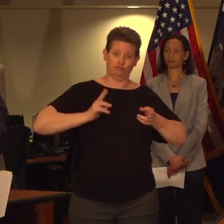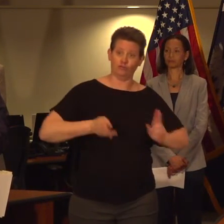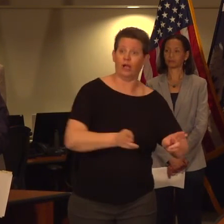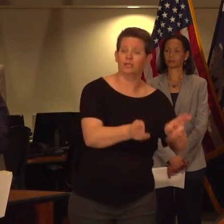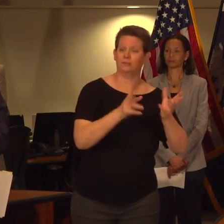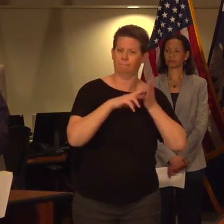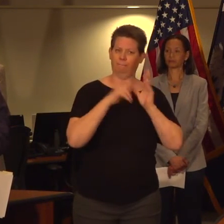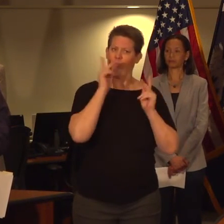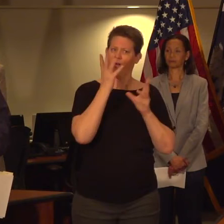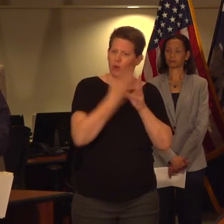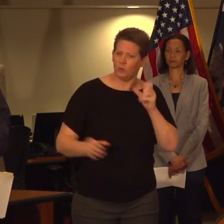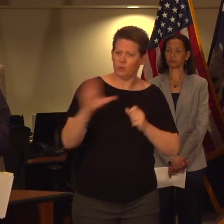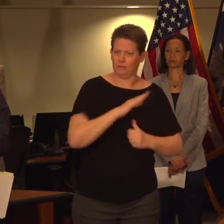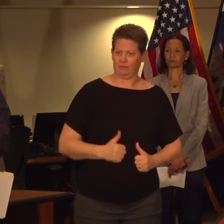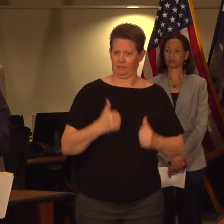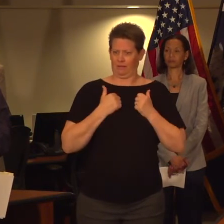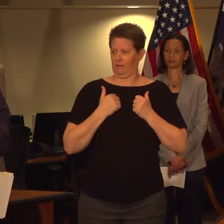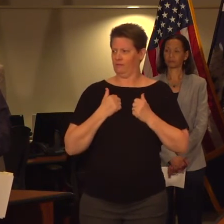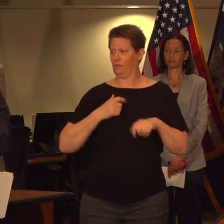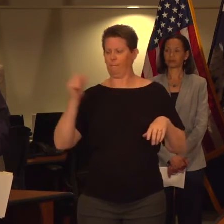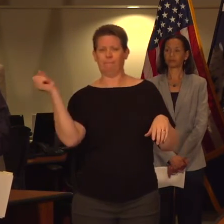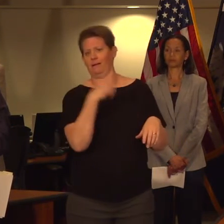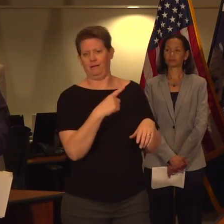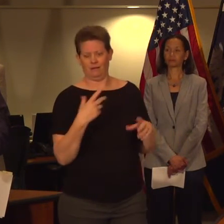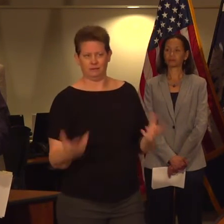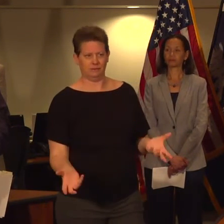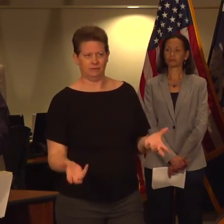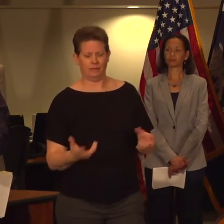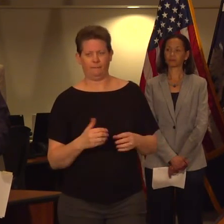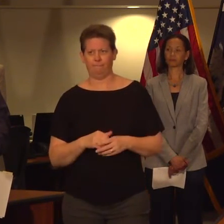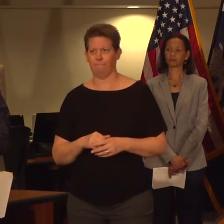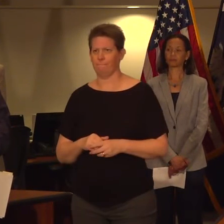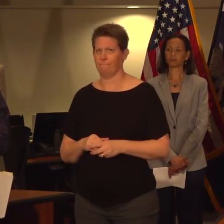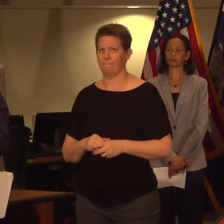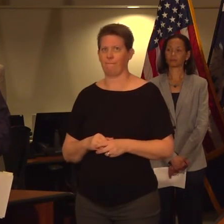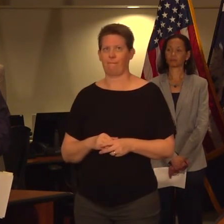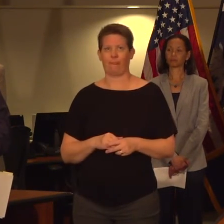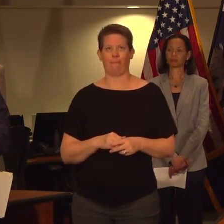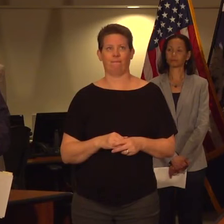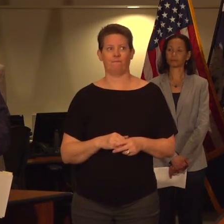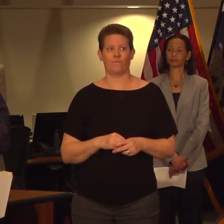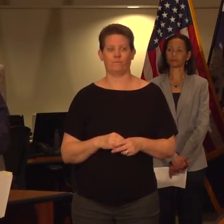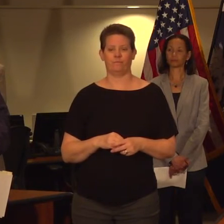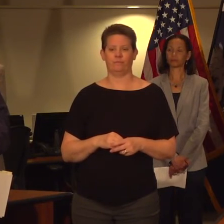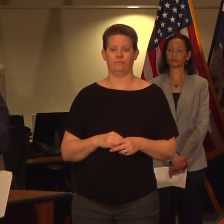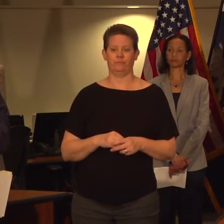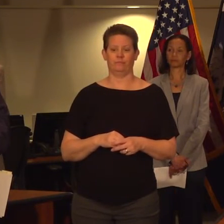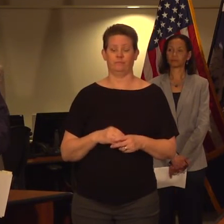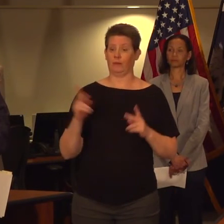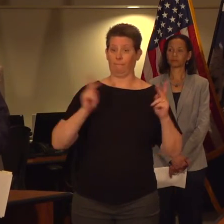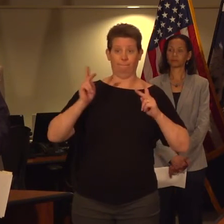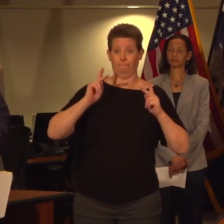are going to lose their lives. So all I'm asking is, since people have not abided by the rules of